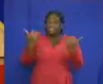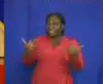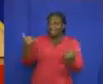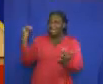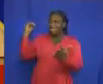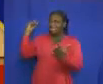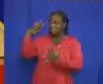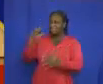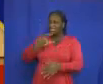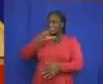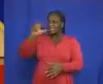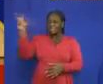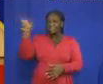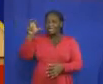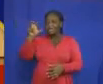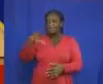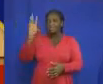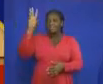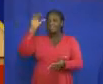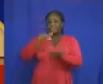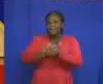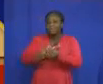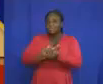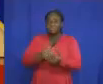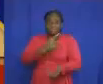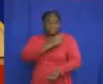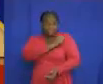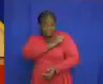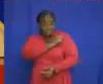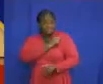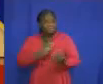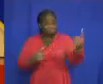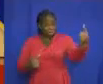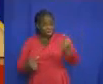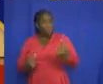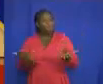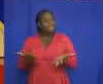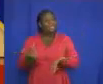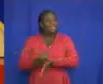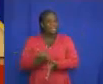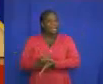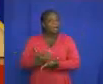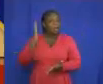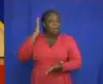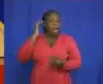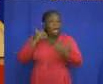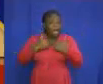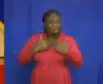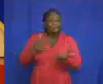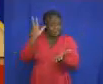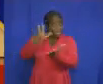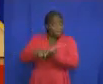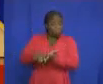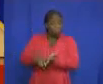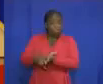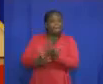additional 300,000 doses of Sputnik 5 vaccines, which have already been approved by